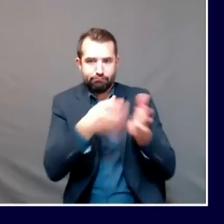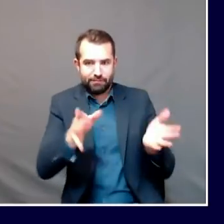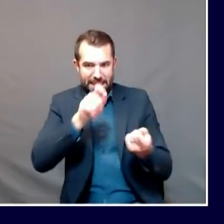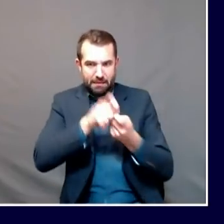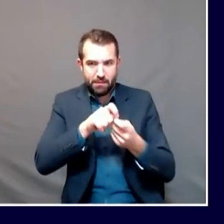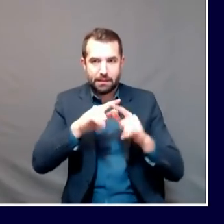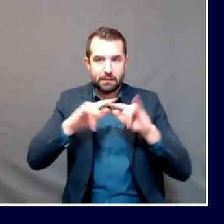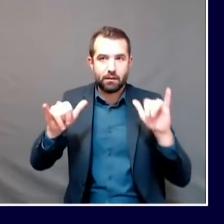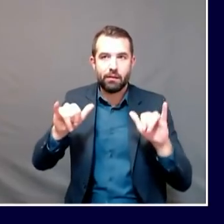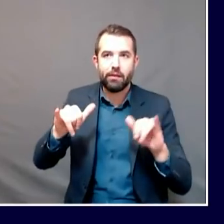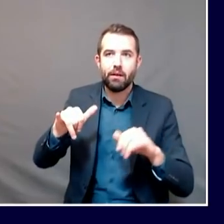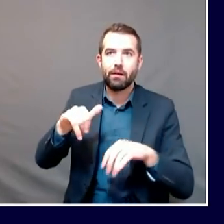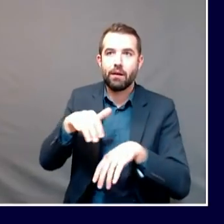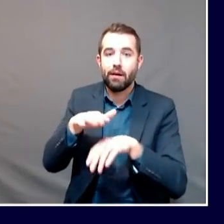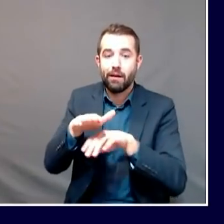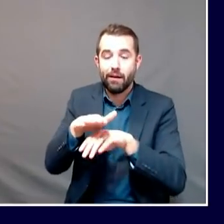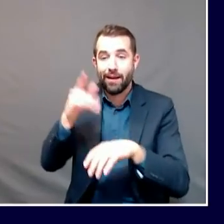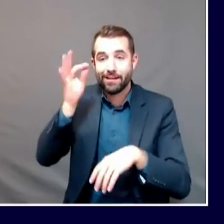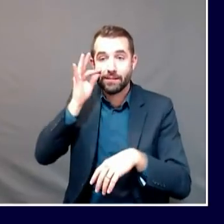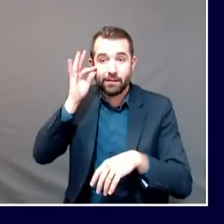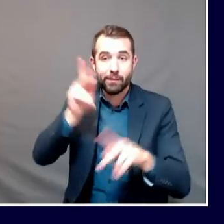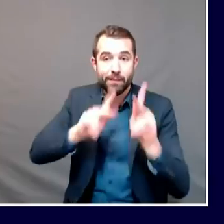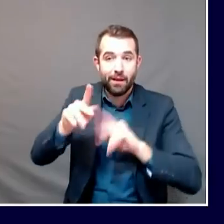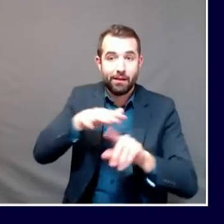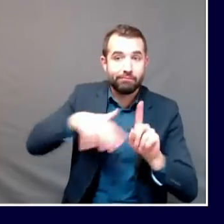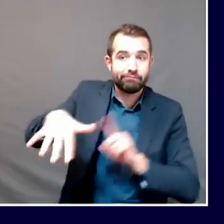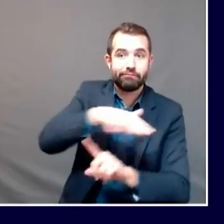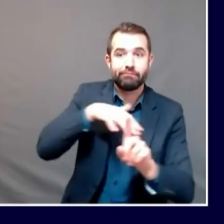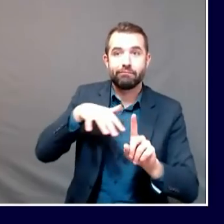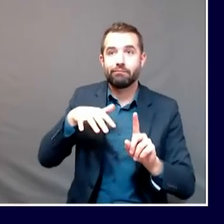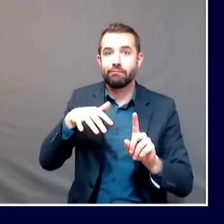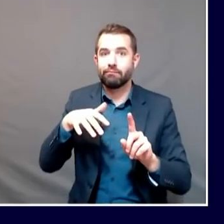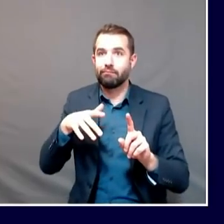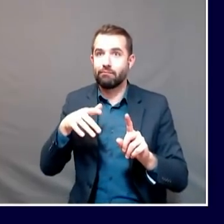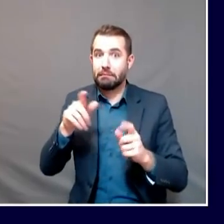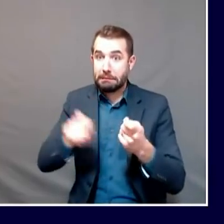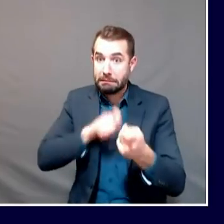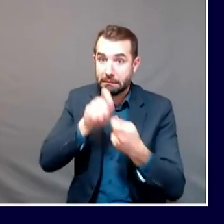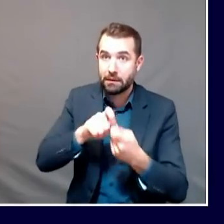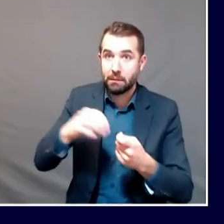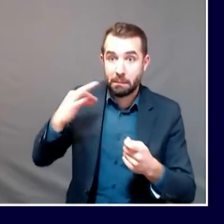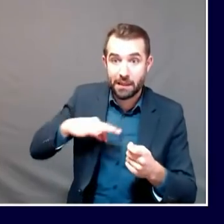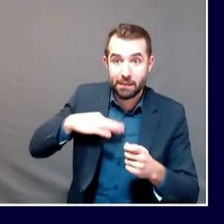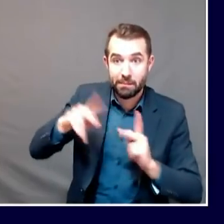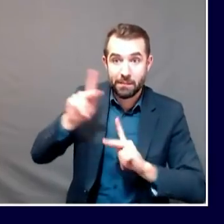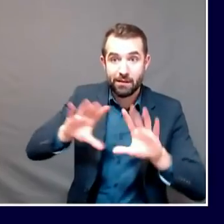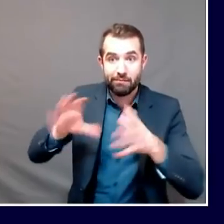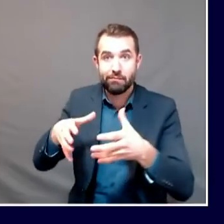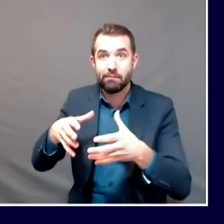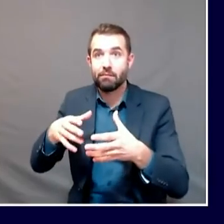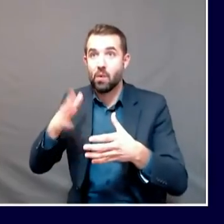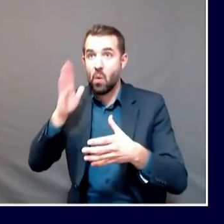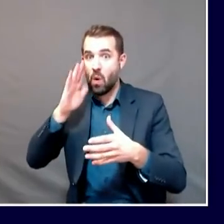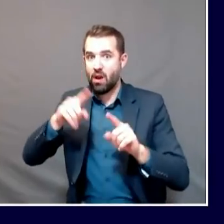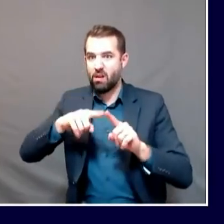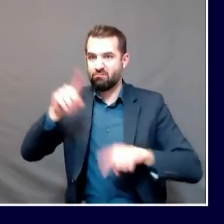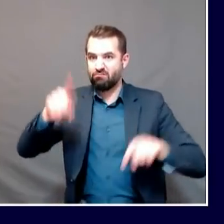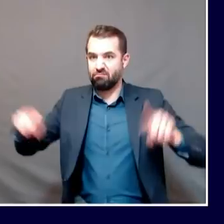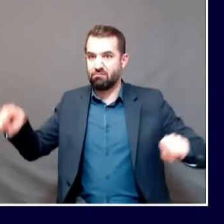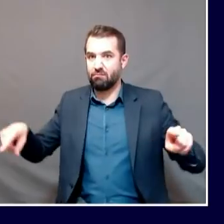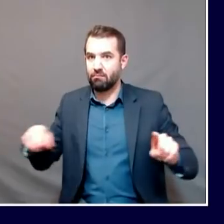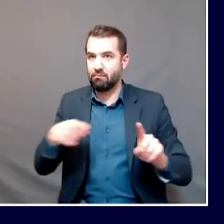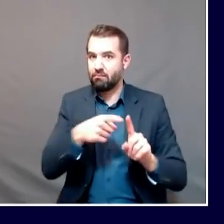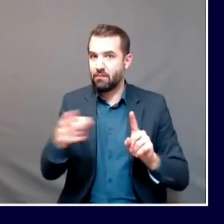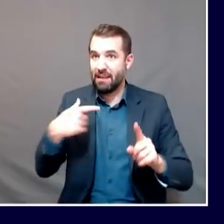or New Mainers, or would they just be put into phases based on things like age or risk